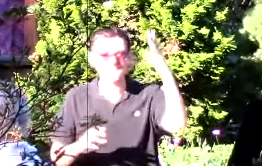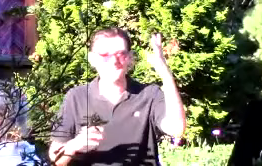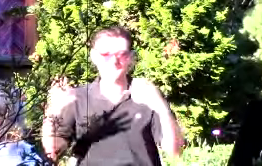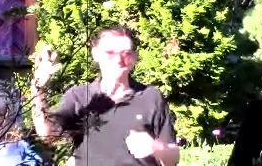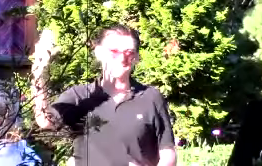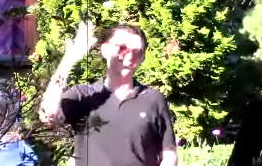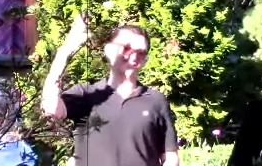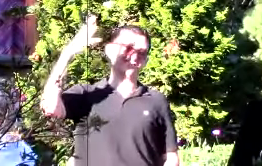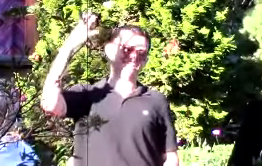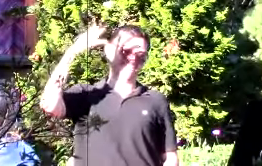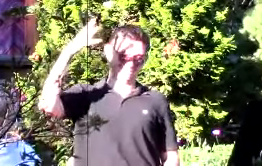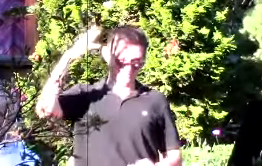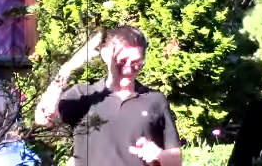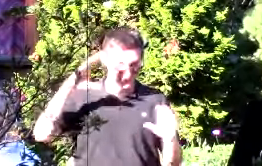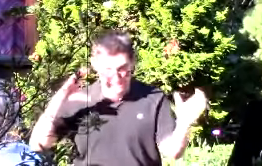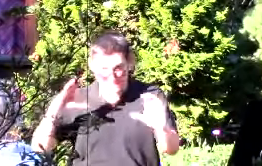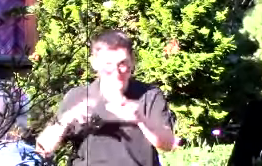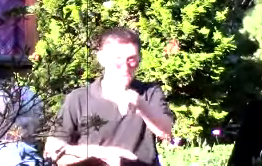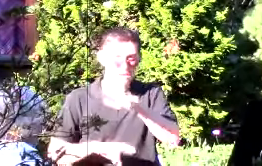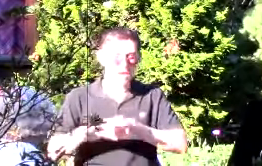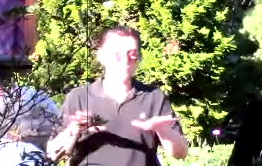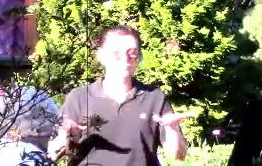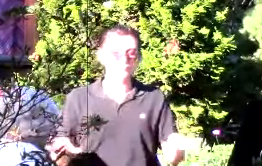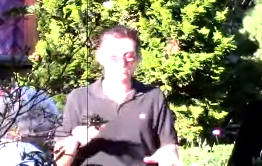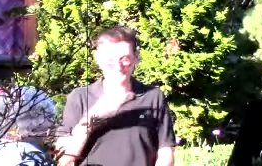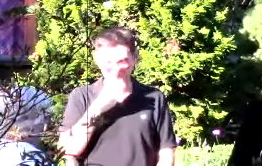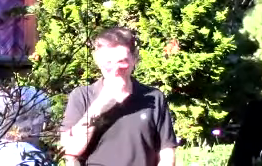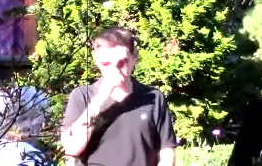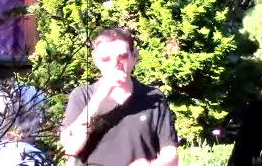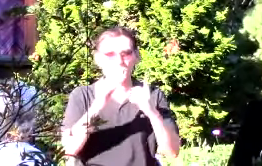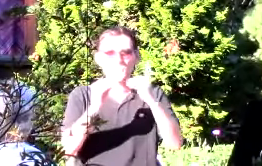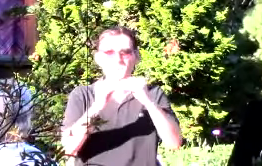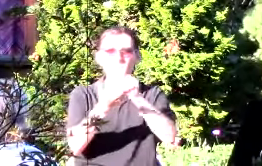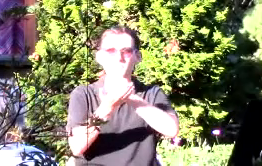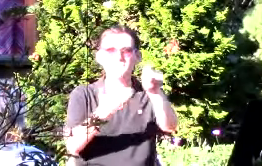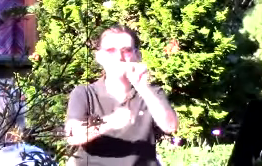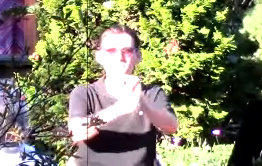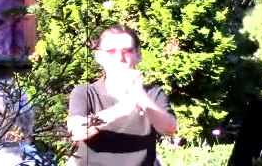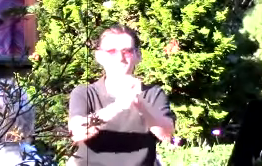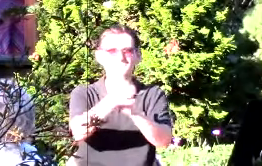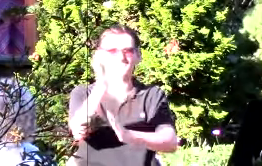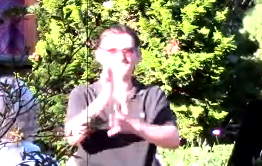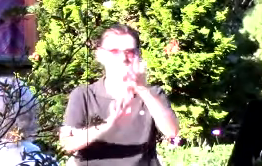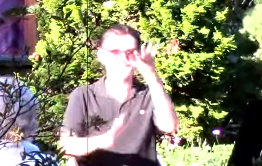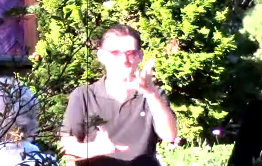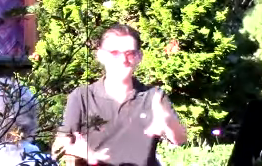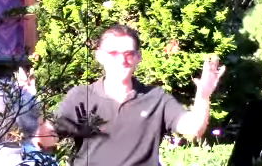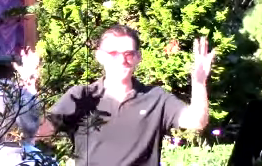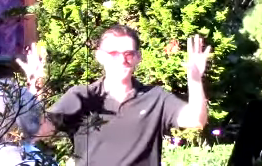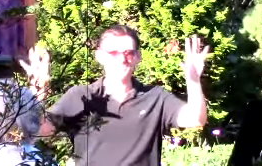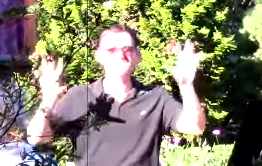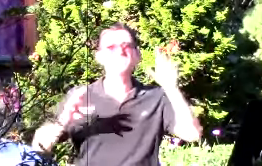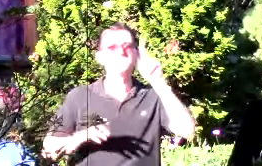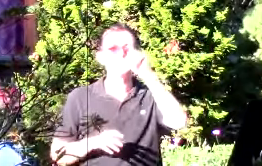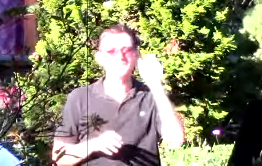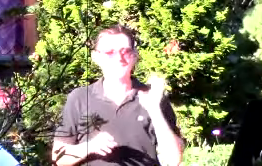And so we endeavor. We say another week of work is ended. Again, Shabbat brings welcome peace. We pause from our